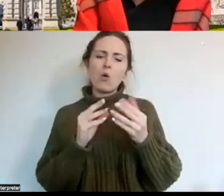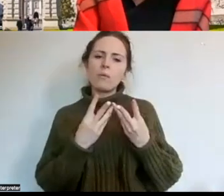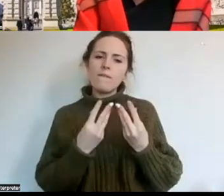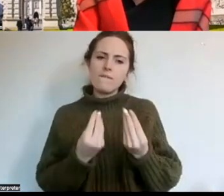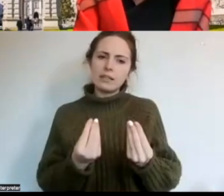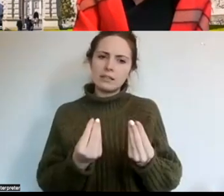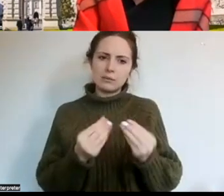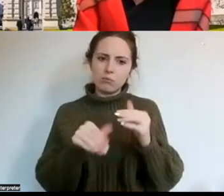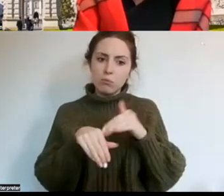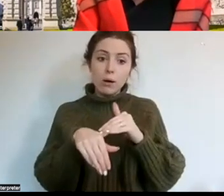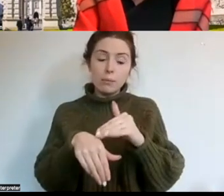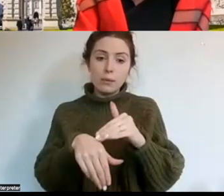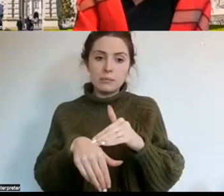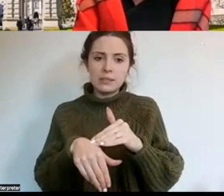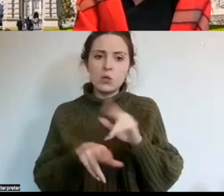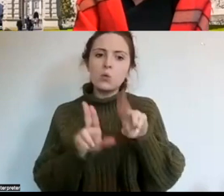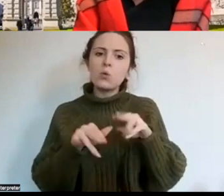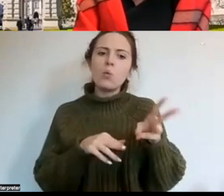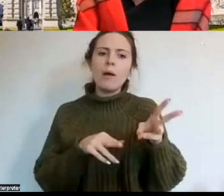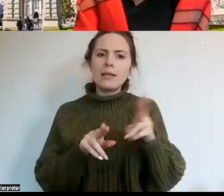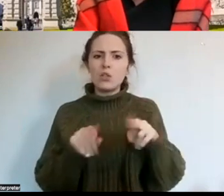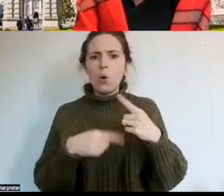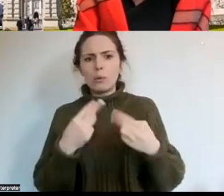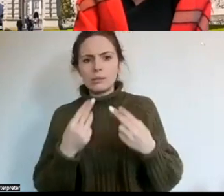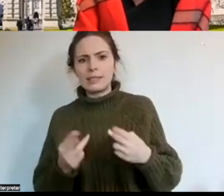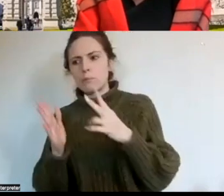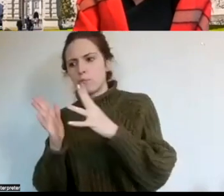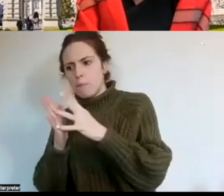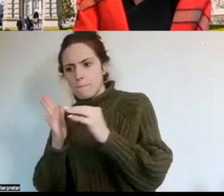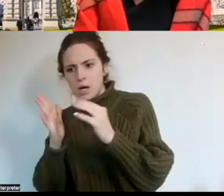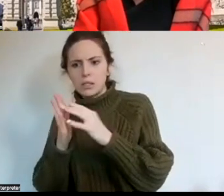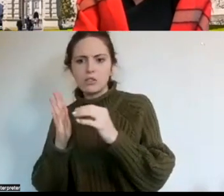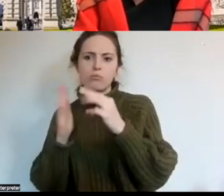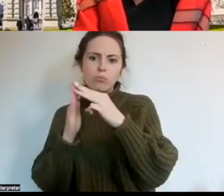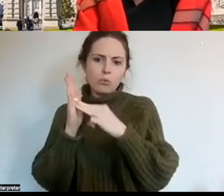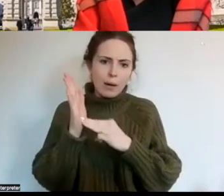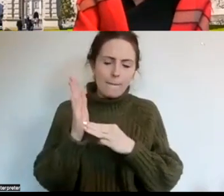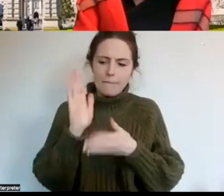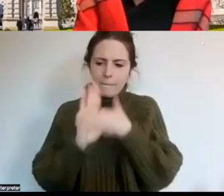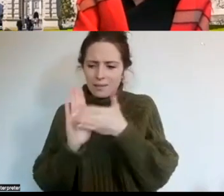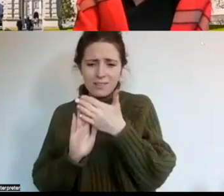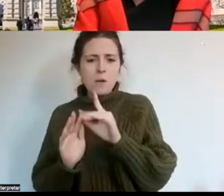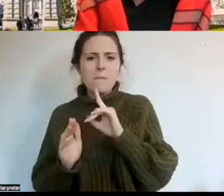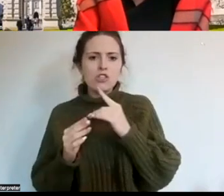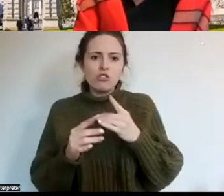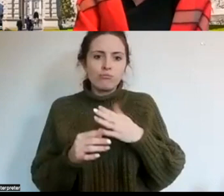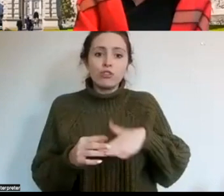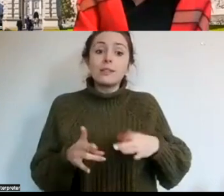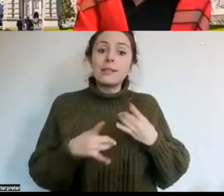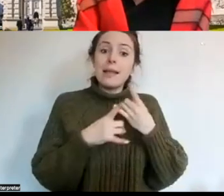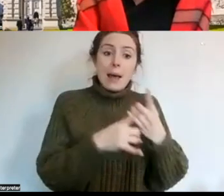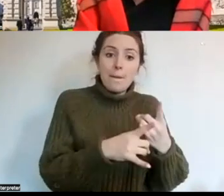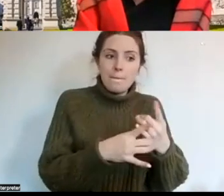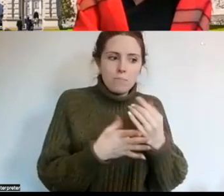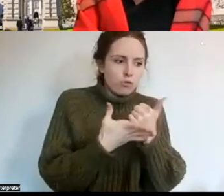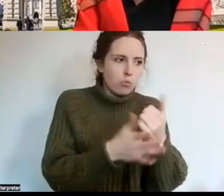require buildings, models, programs, but just help people to live the lives they want to live in the place they want